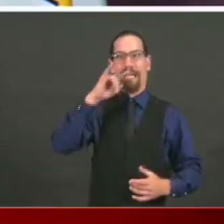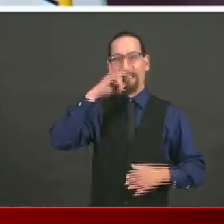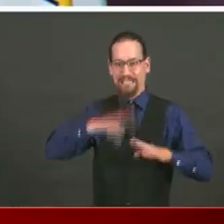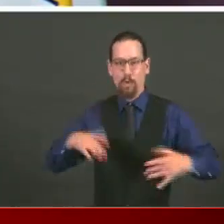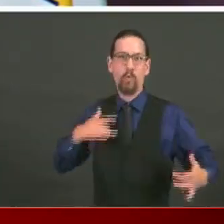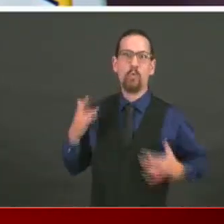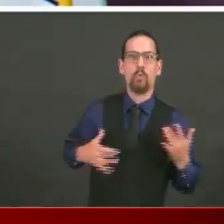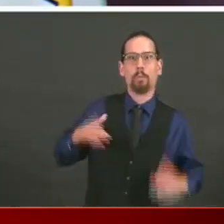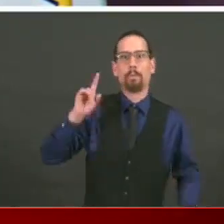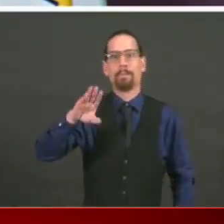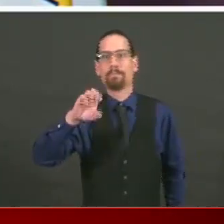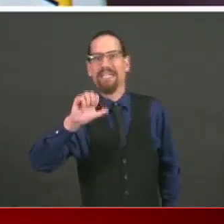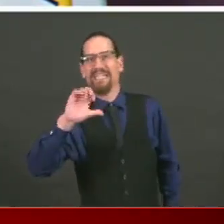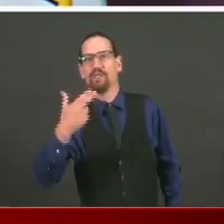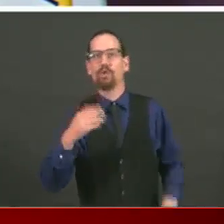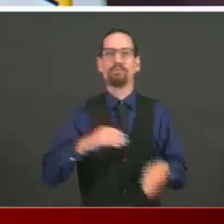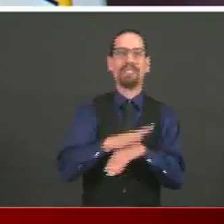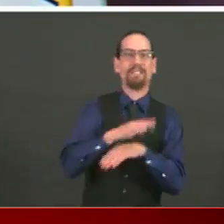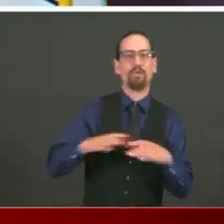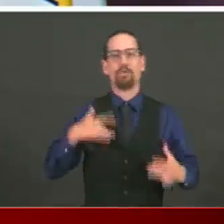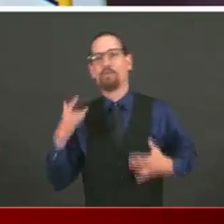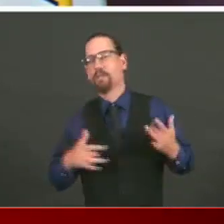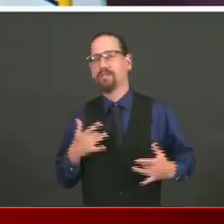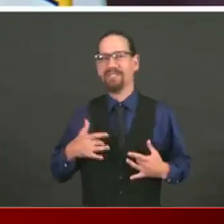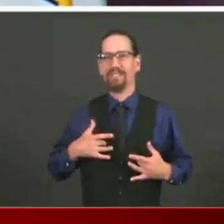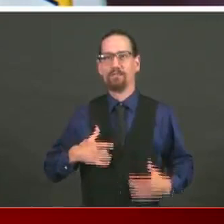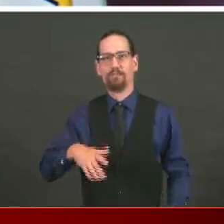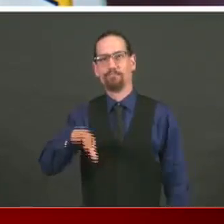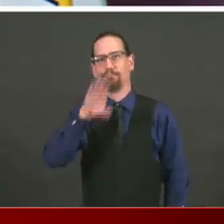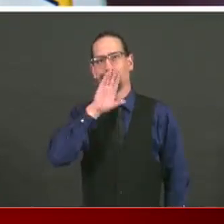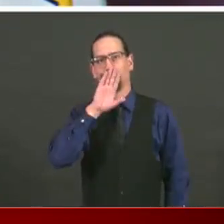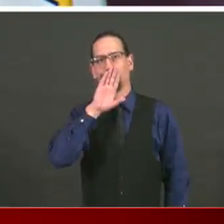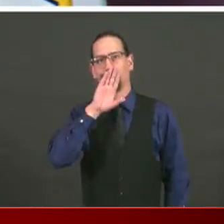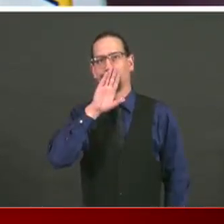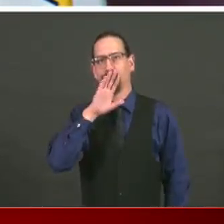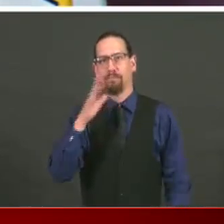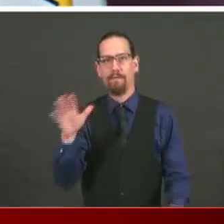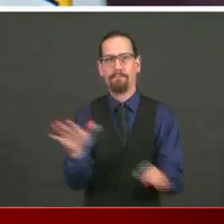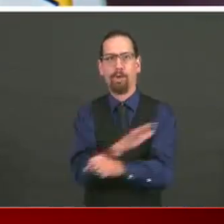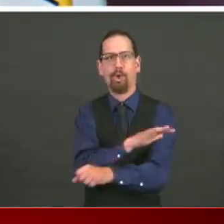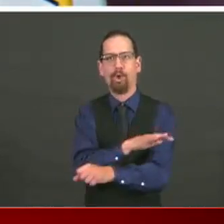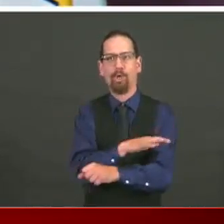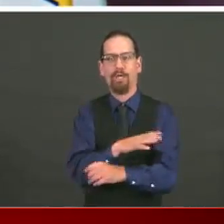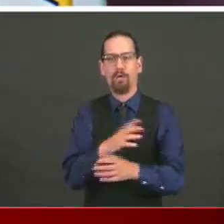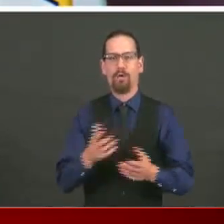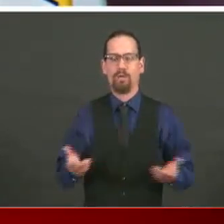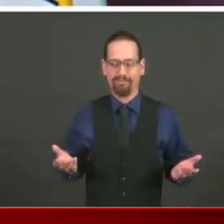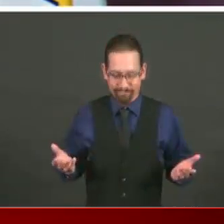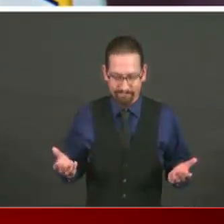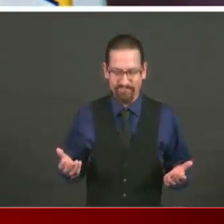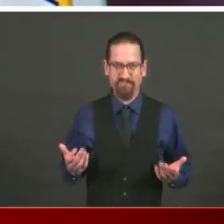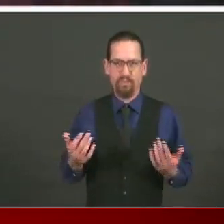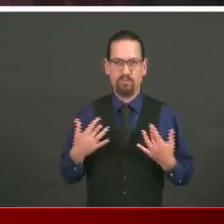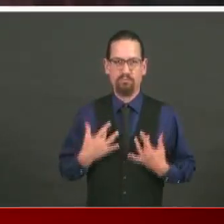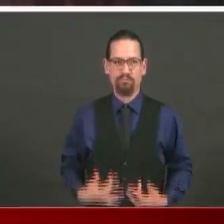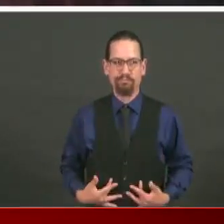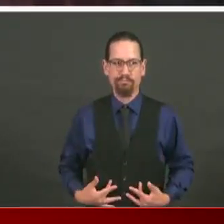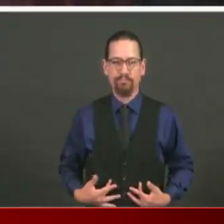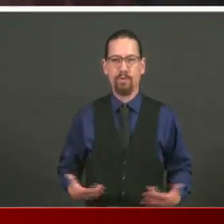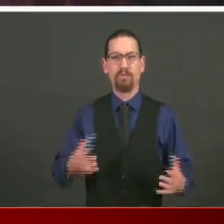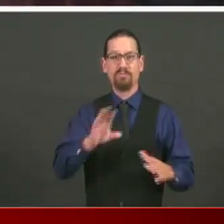I got to keep a lid on this because I also have kids who have to go to school and people who have to go back to work and people who I want to keep out of the hospital. But